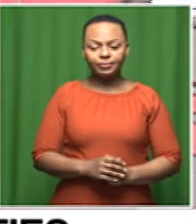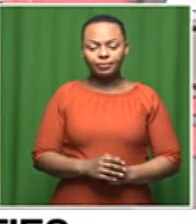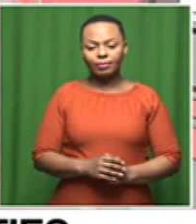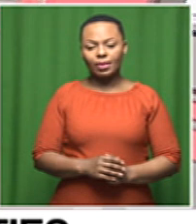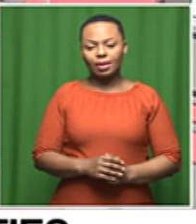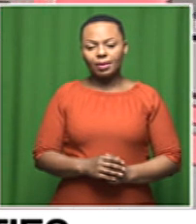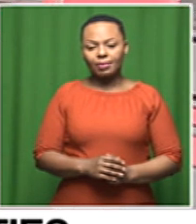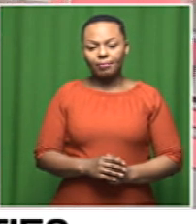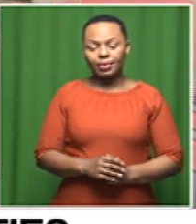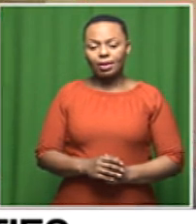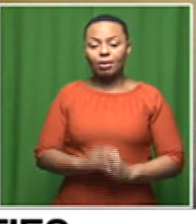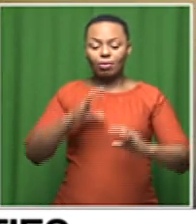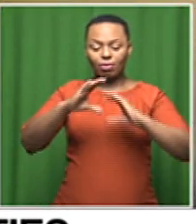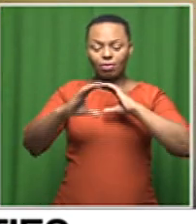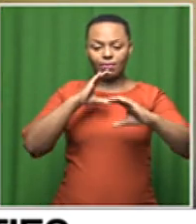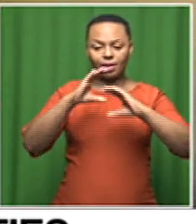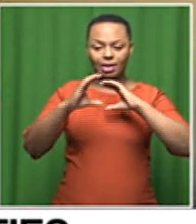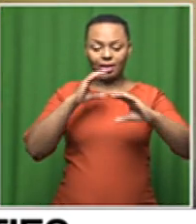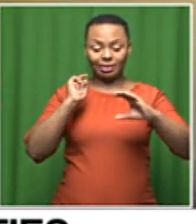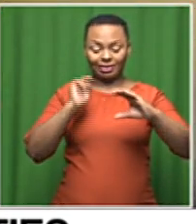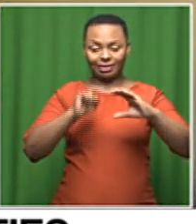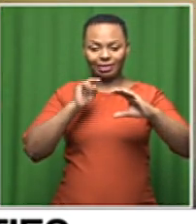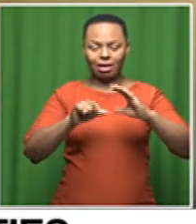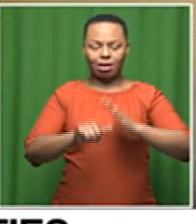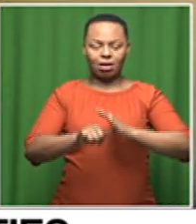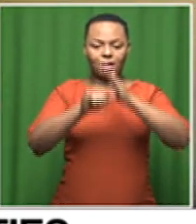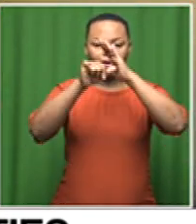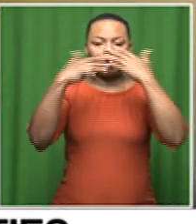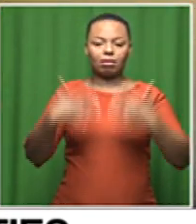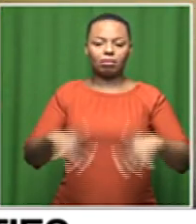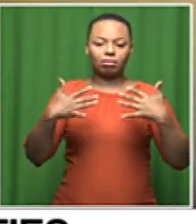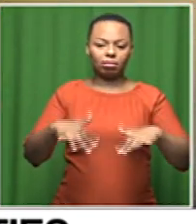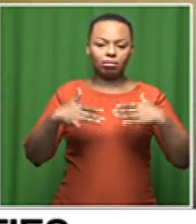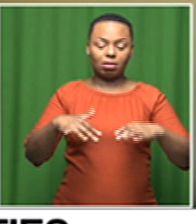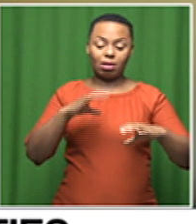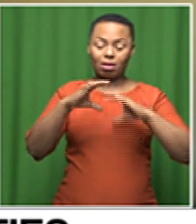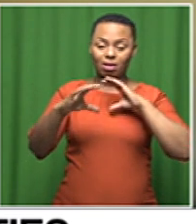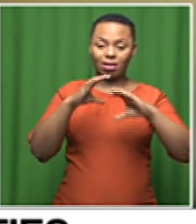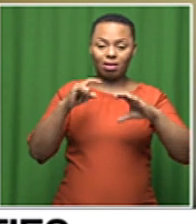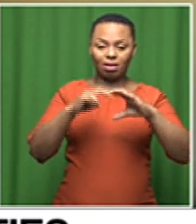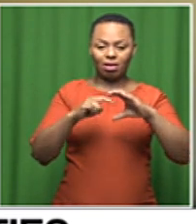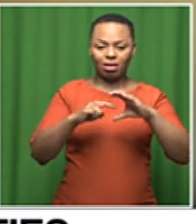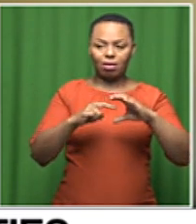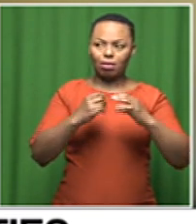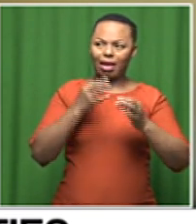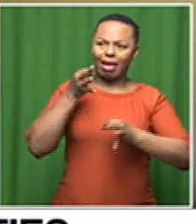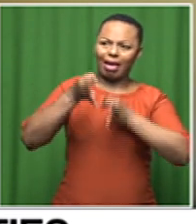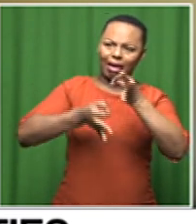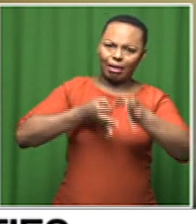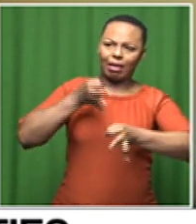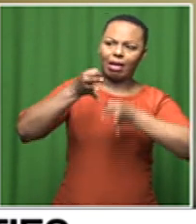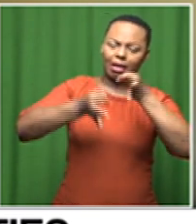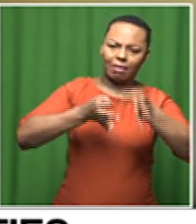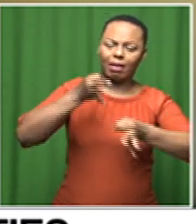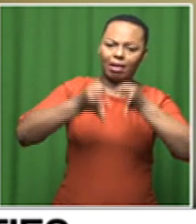Yeah. Communication, doctor. You know, we don't set the time aside to explain to patients. We will